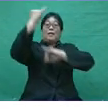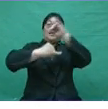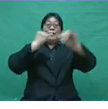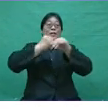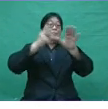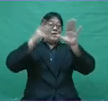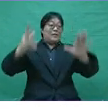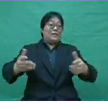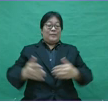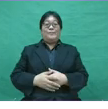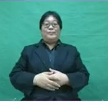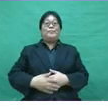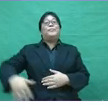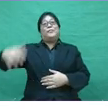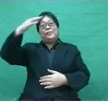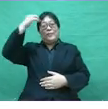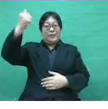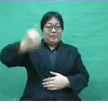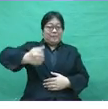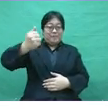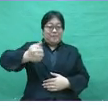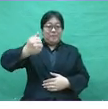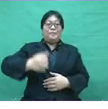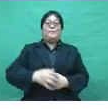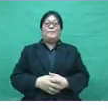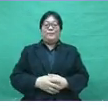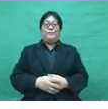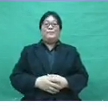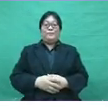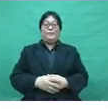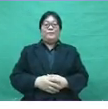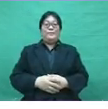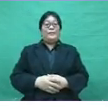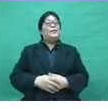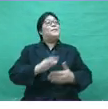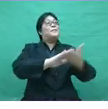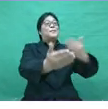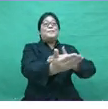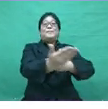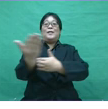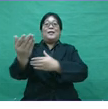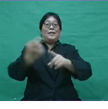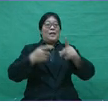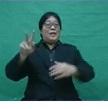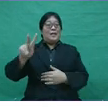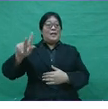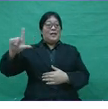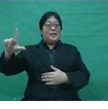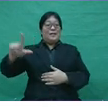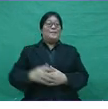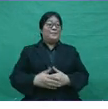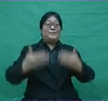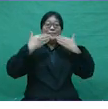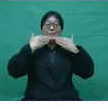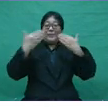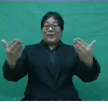forum. Assalamualaikum warahmatullahi wabarakatuh and a very good morning from Kuala Lumpur. Thank you